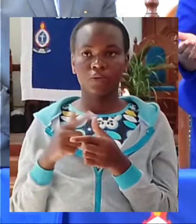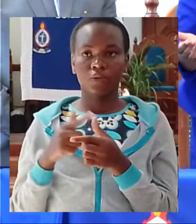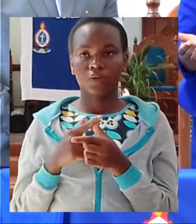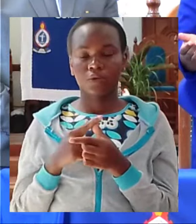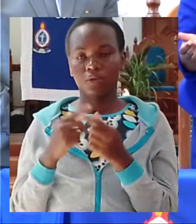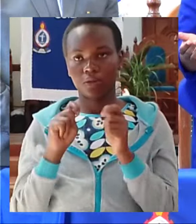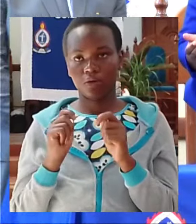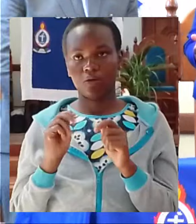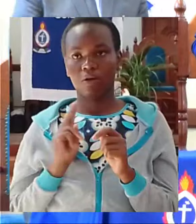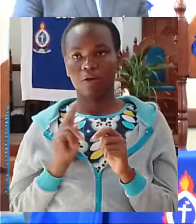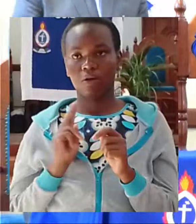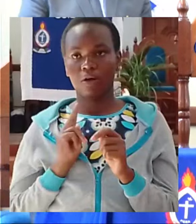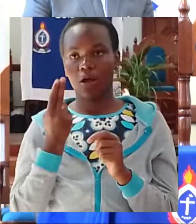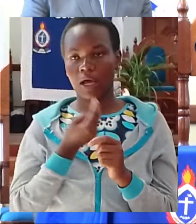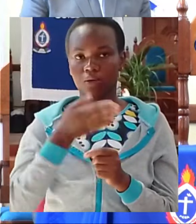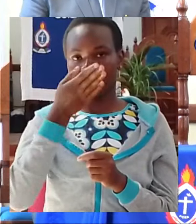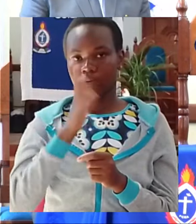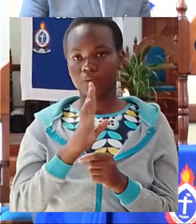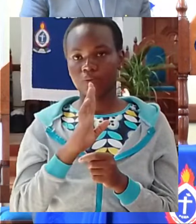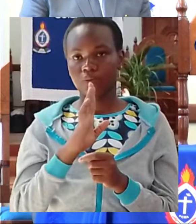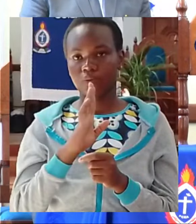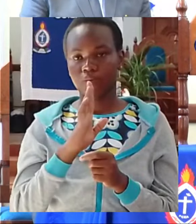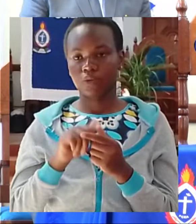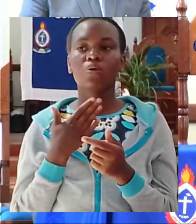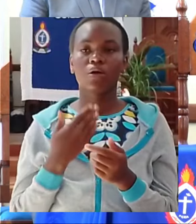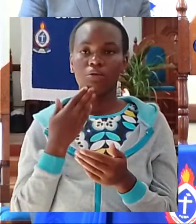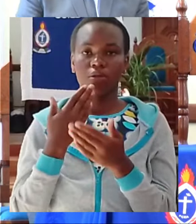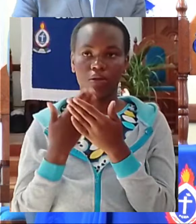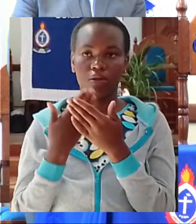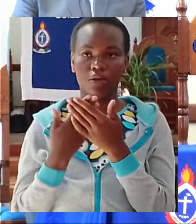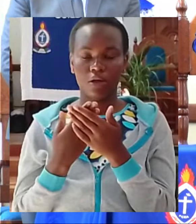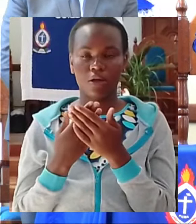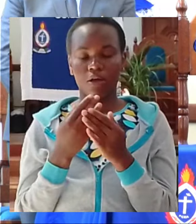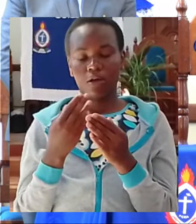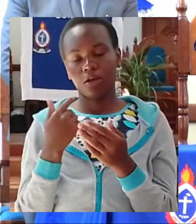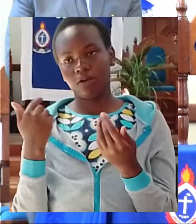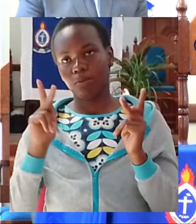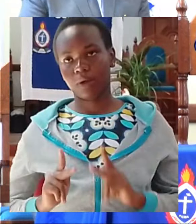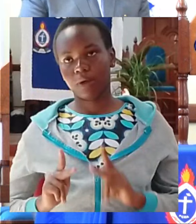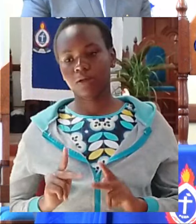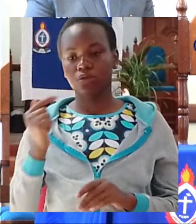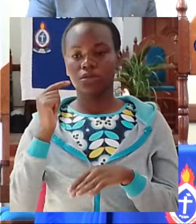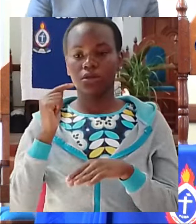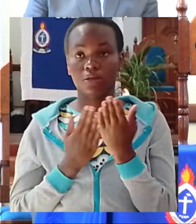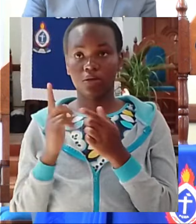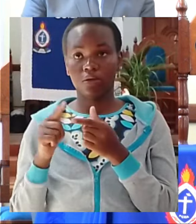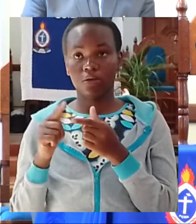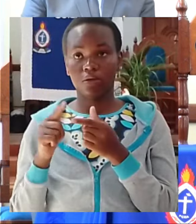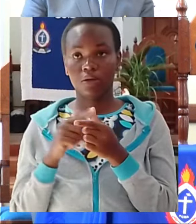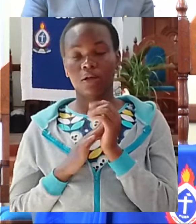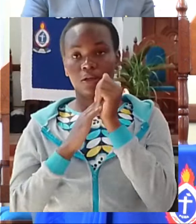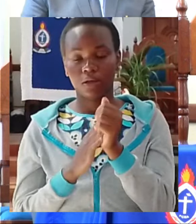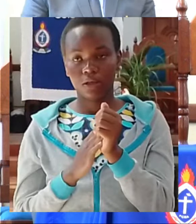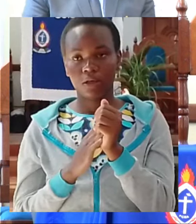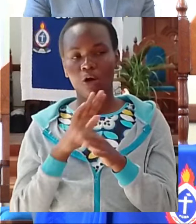never tired of us calling upon you, Jehovah God. We want to thank you for every person who came for this service, from the persons who are leading, Jehovah